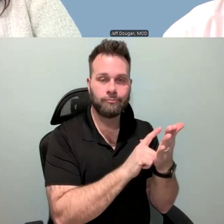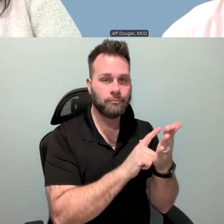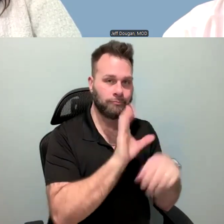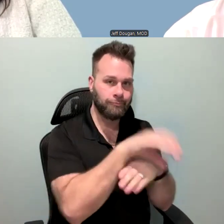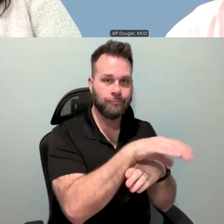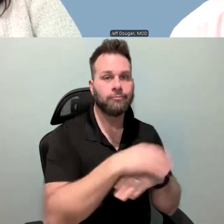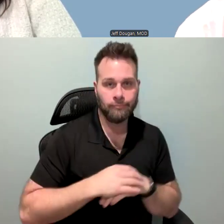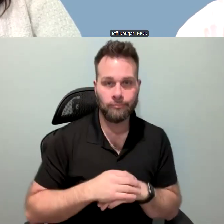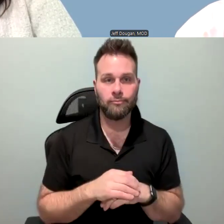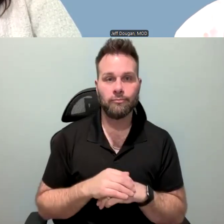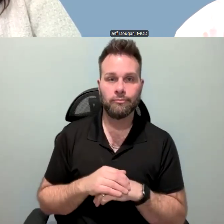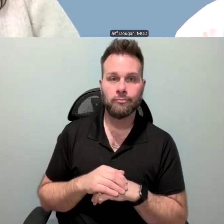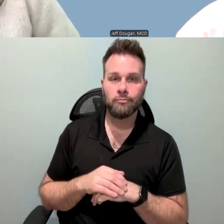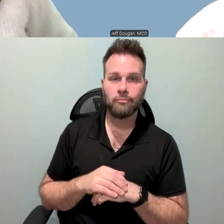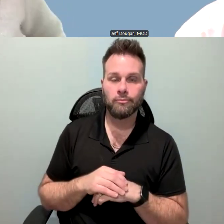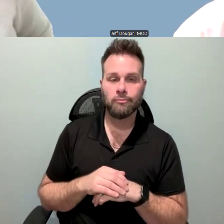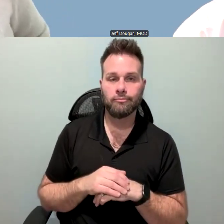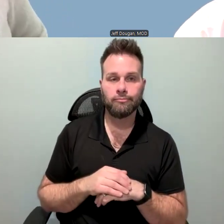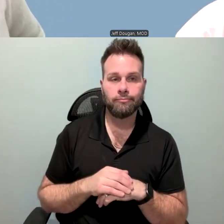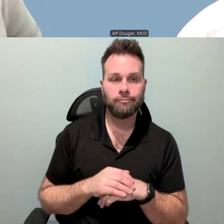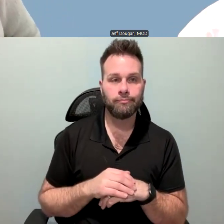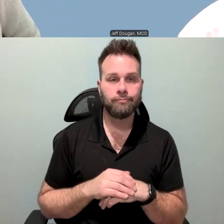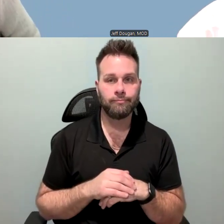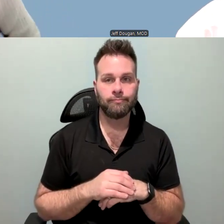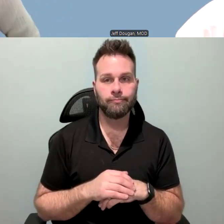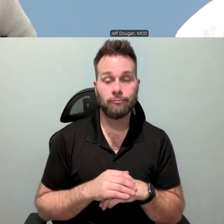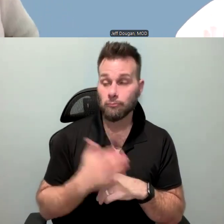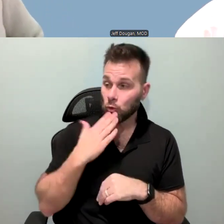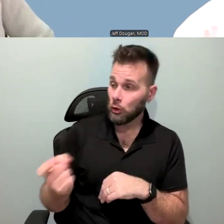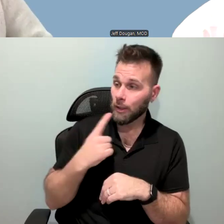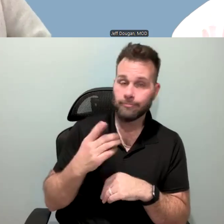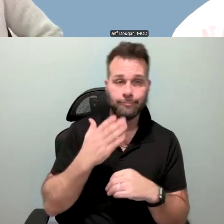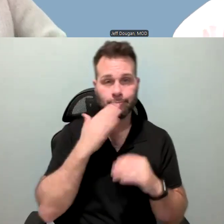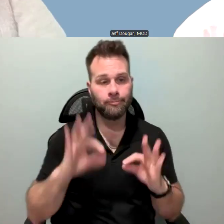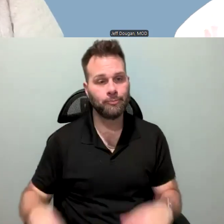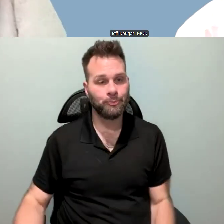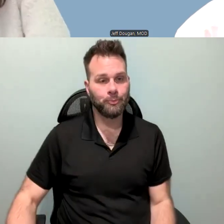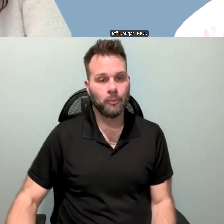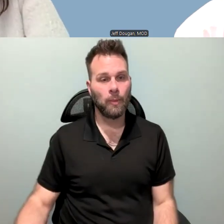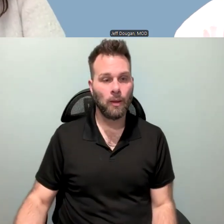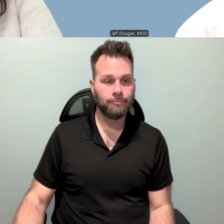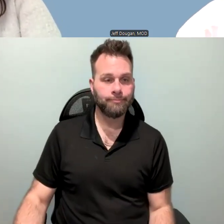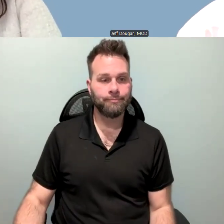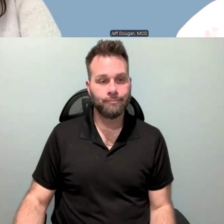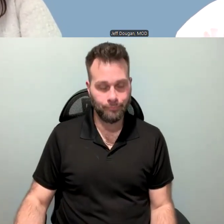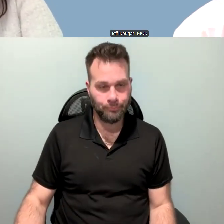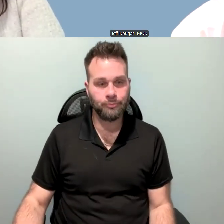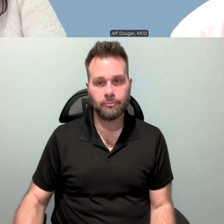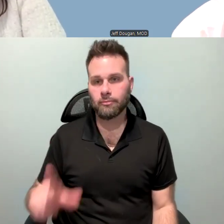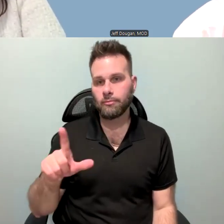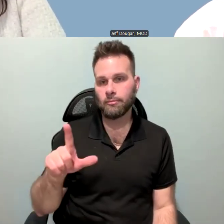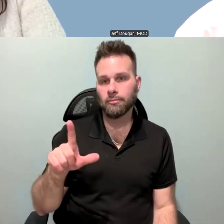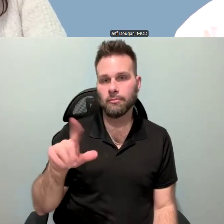Thank you. Good question. It's one we get a lot. So. Yeah, and I'll put in another plug for our